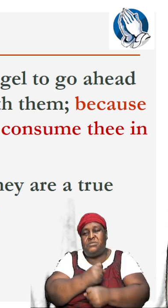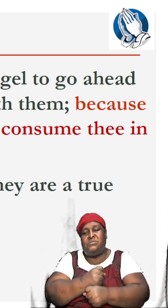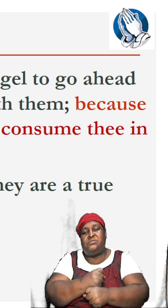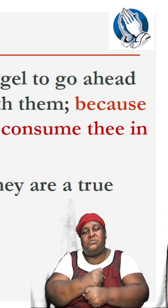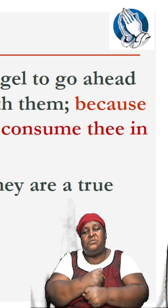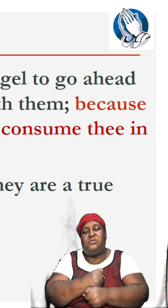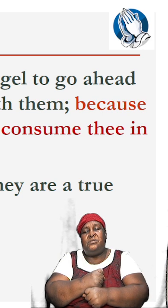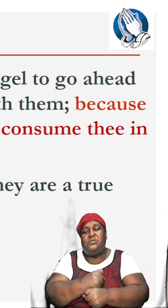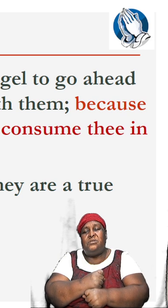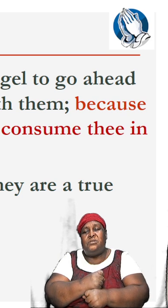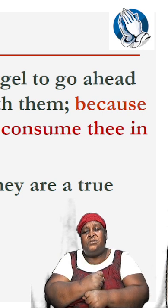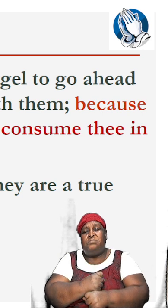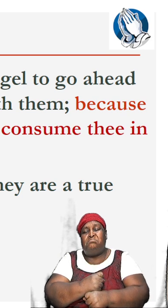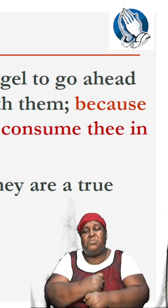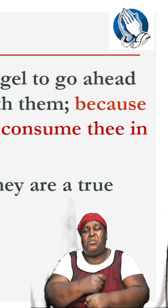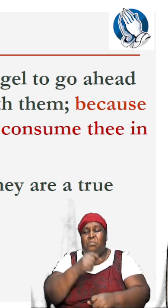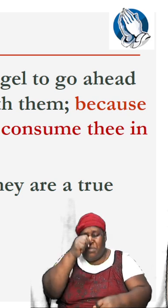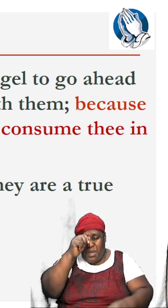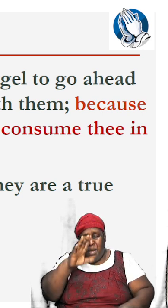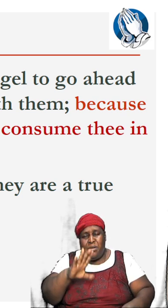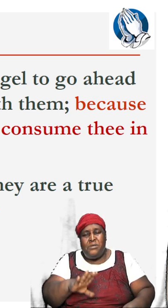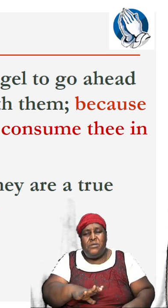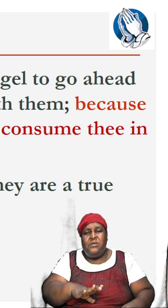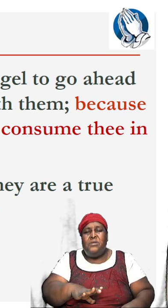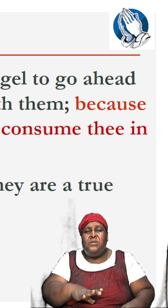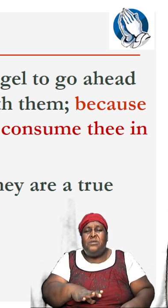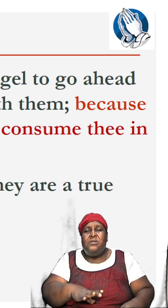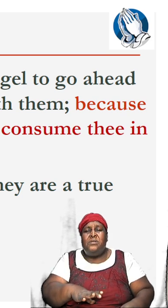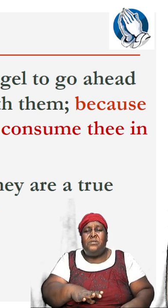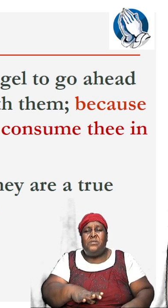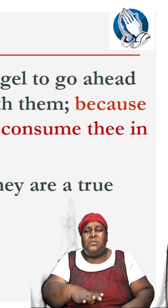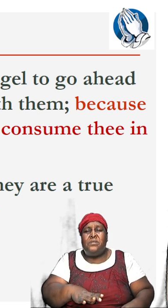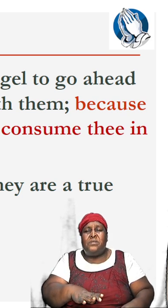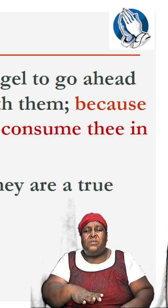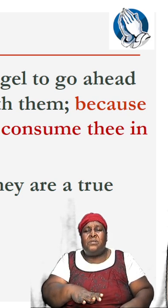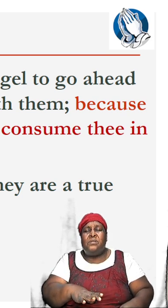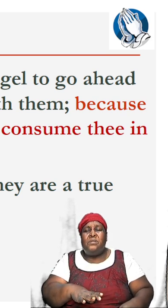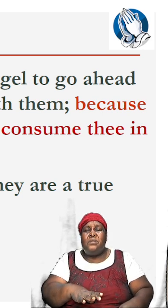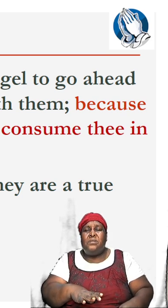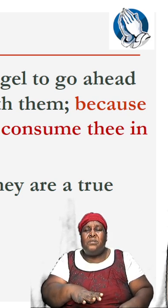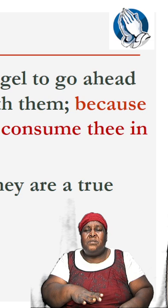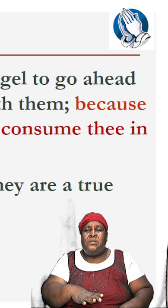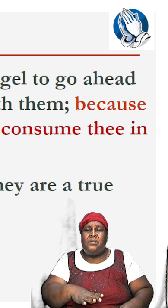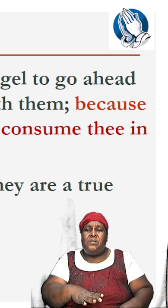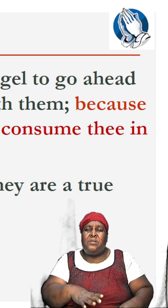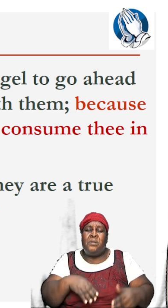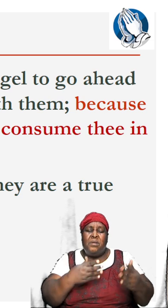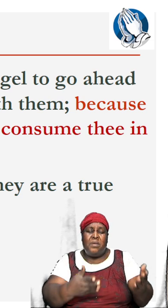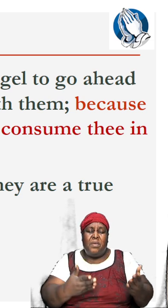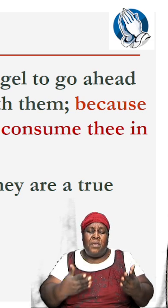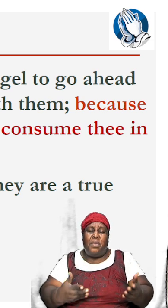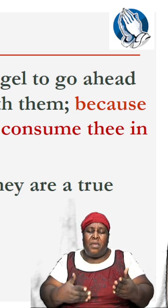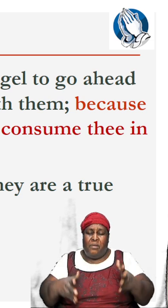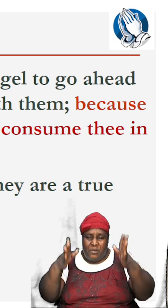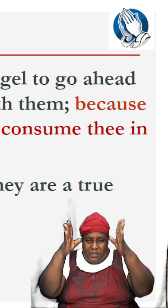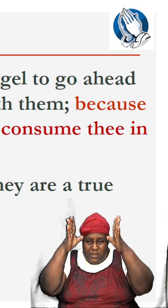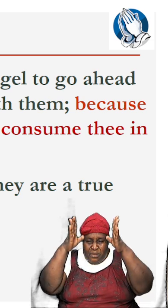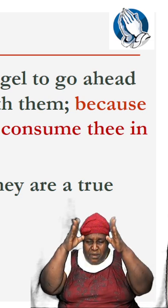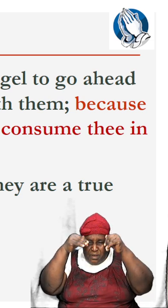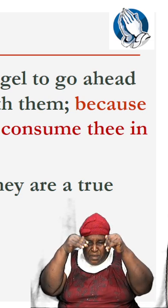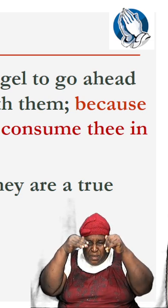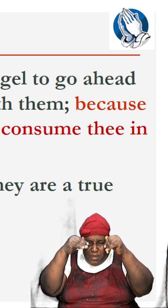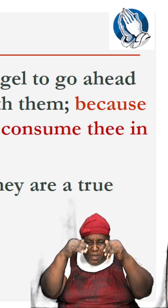God, for years he would actually carry that donkey